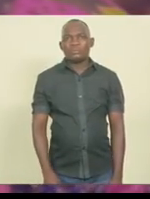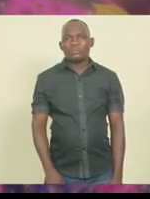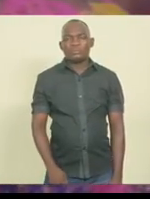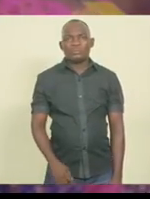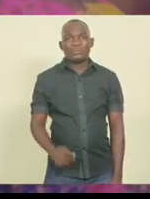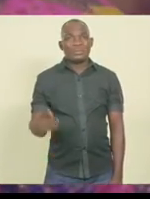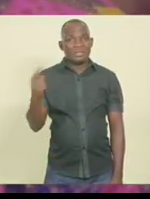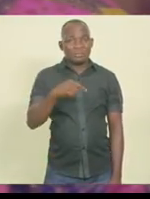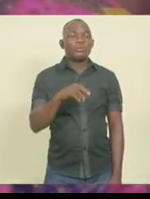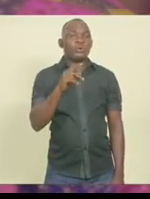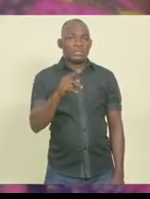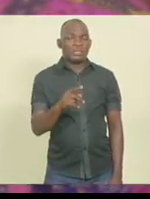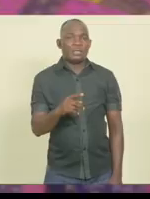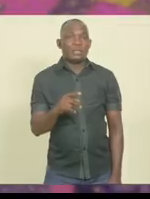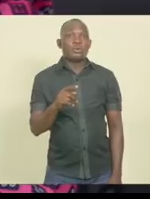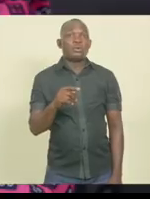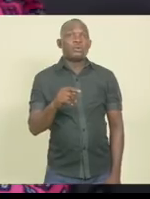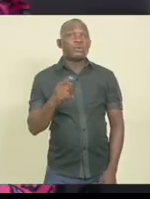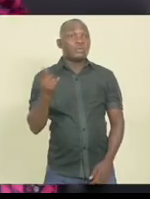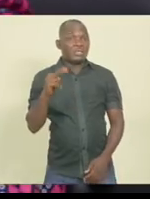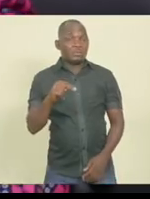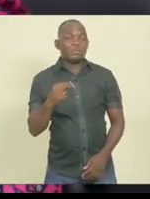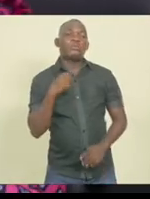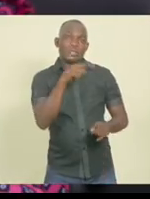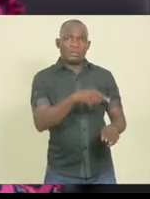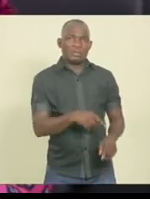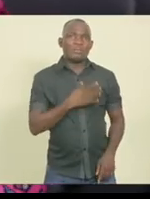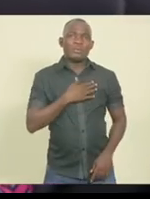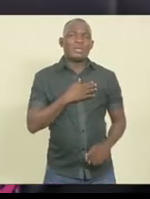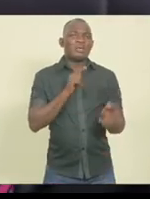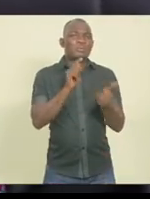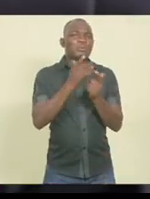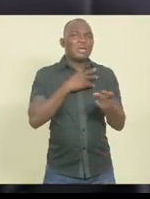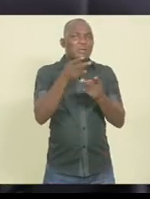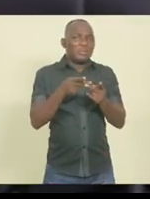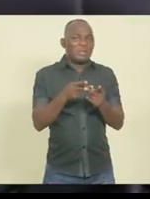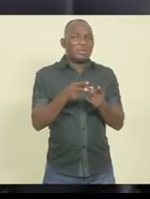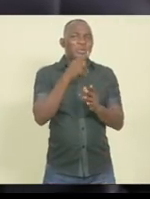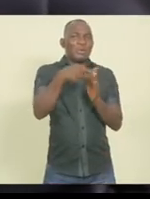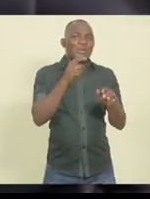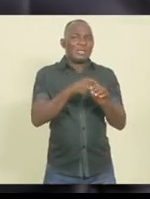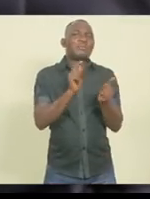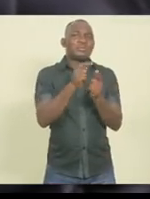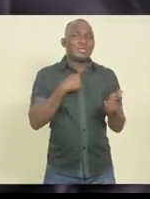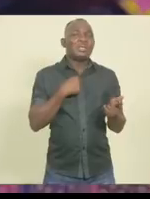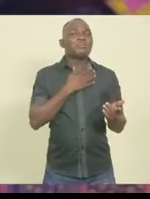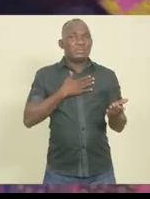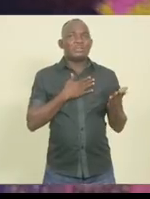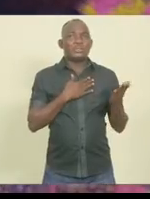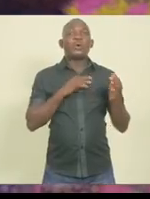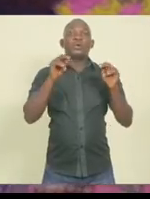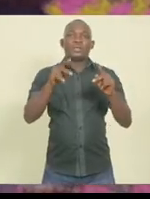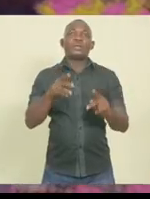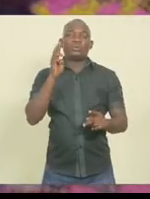Yeah, for you, I always have time. Can you meet me at my place in an hour if you don't mind being busy?